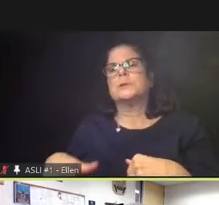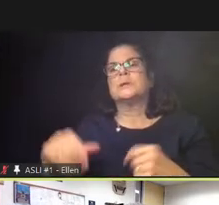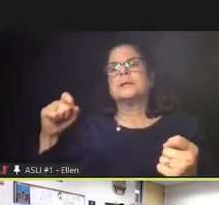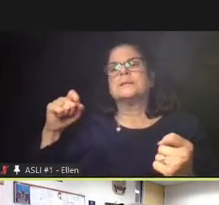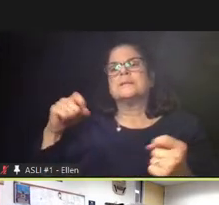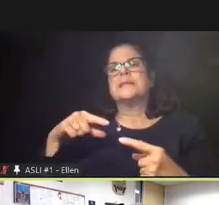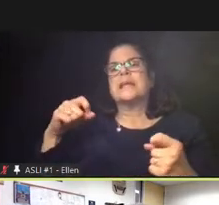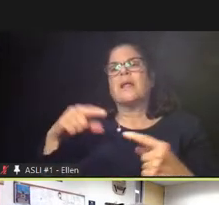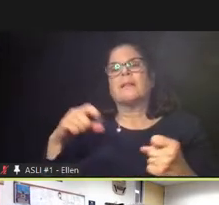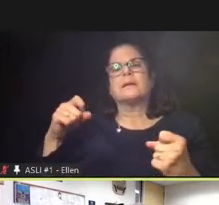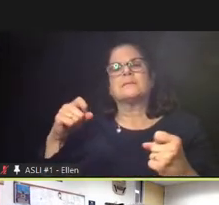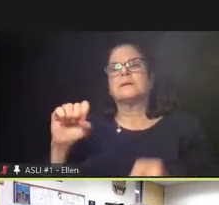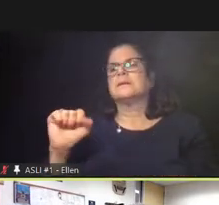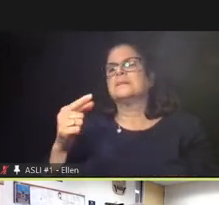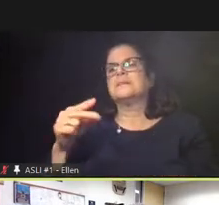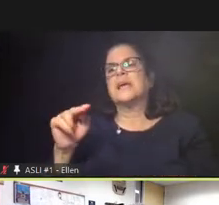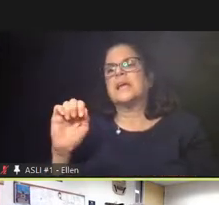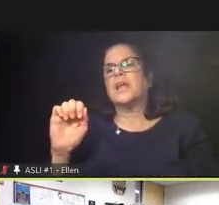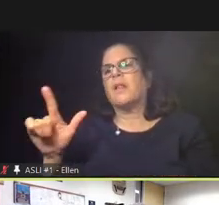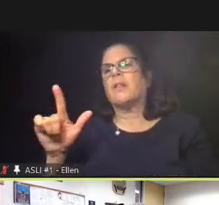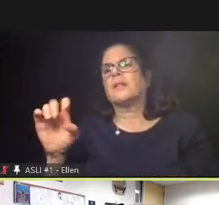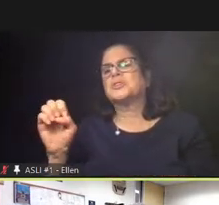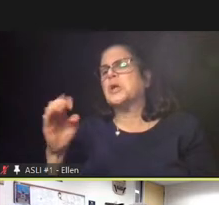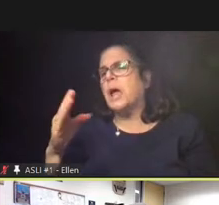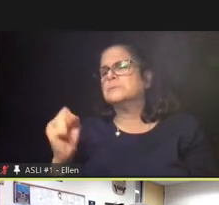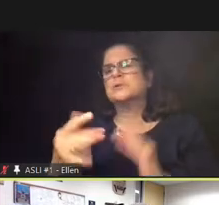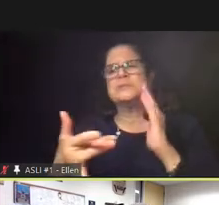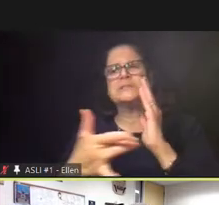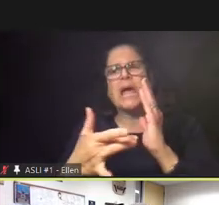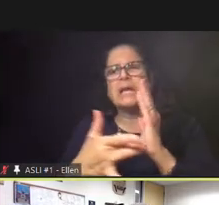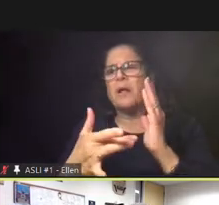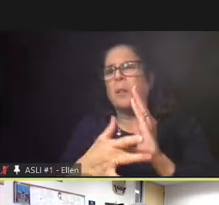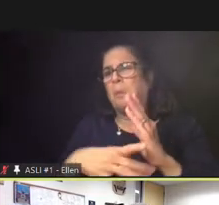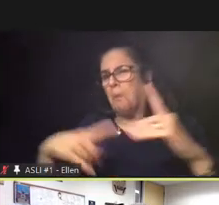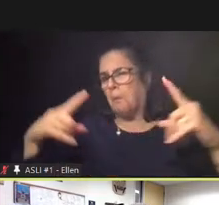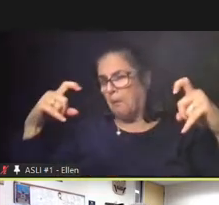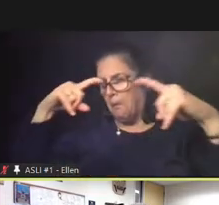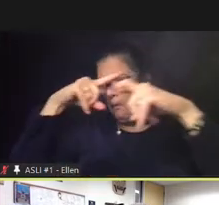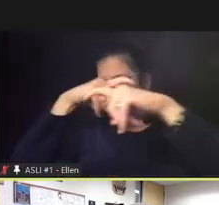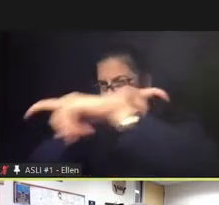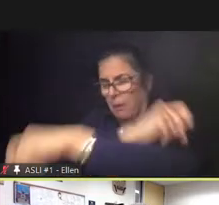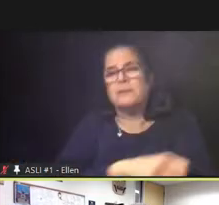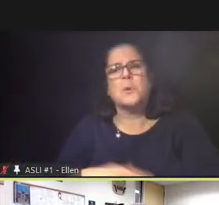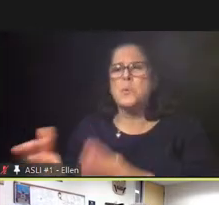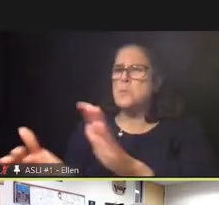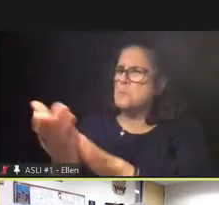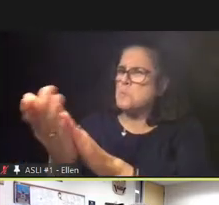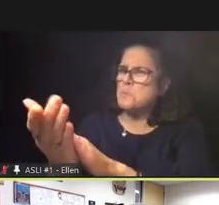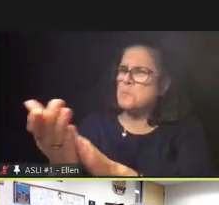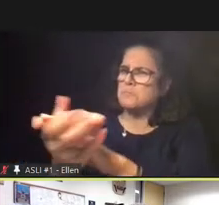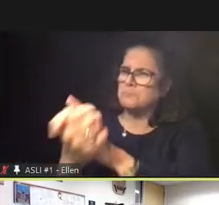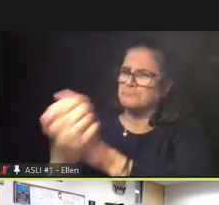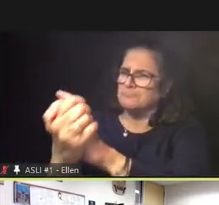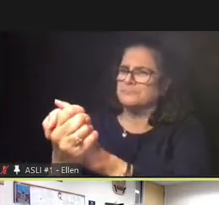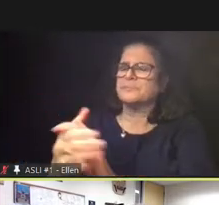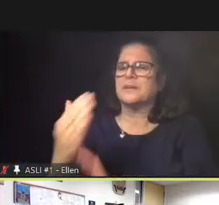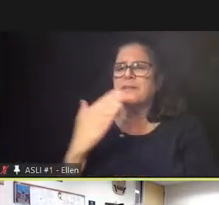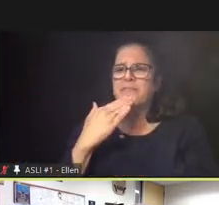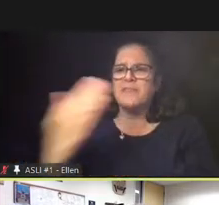They're so incredibly technical that you get lost in those meetings pretty quickly. So I give that team that a lot of credit. So my great